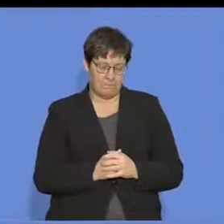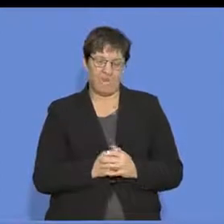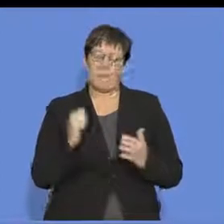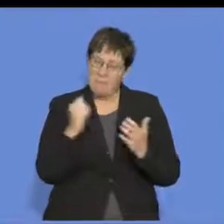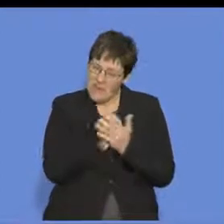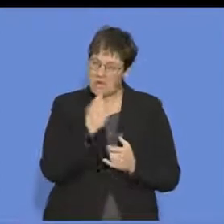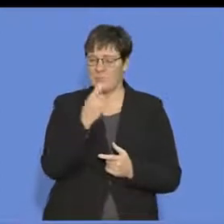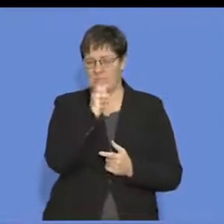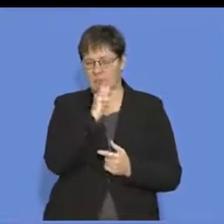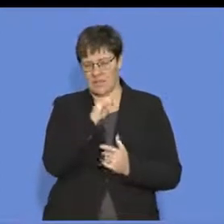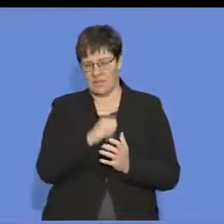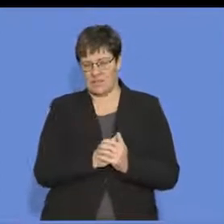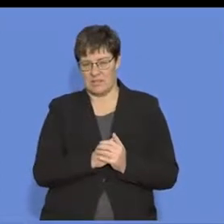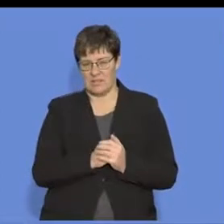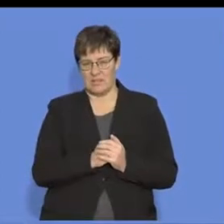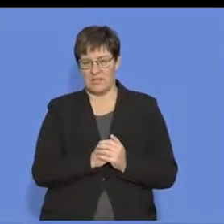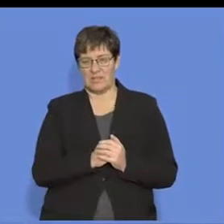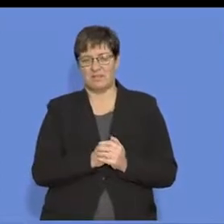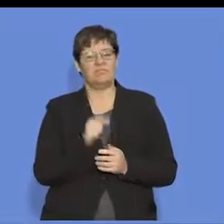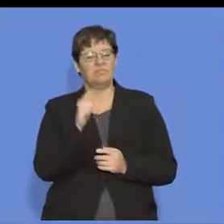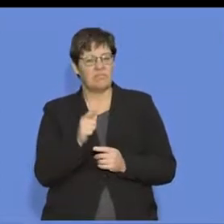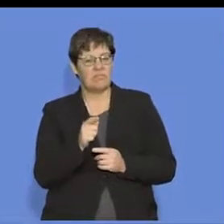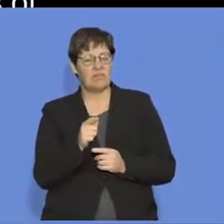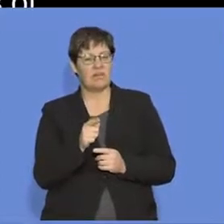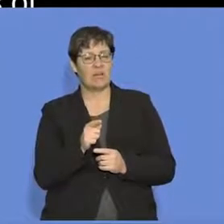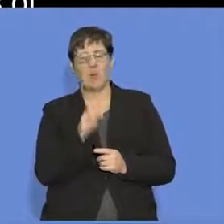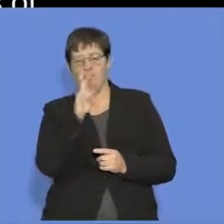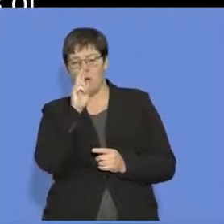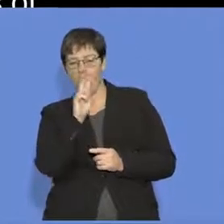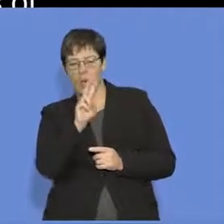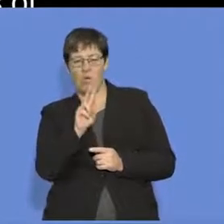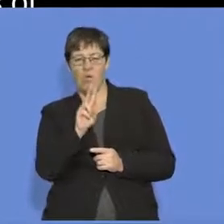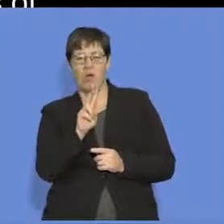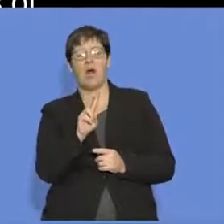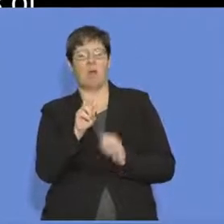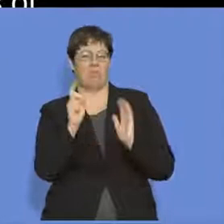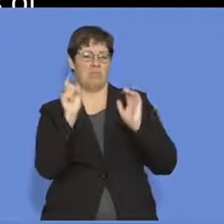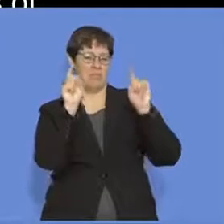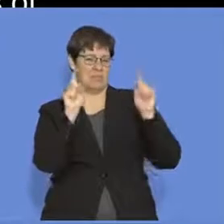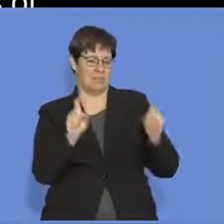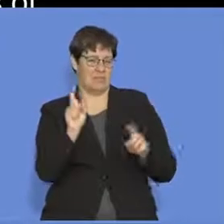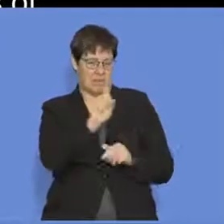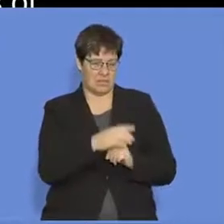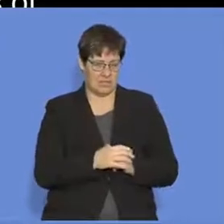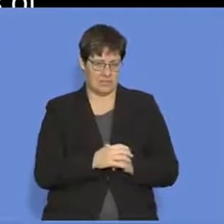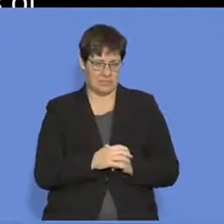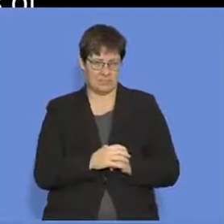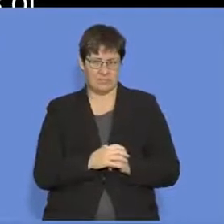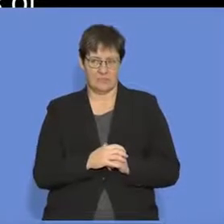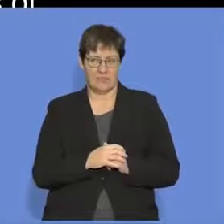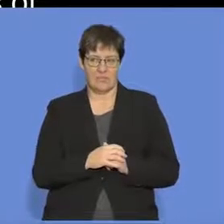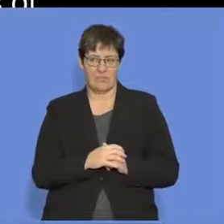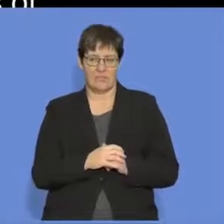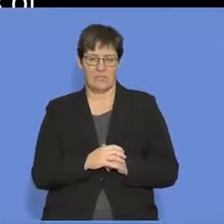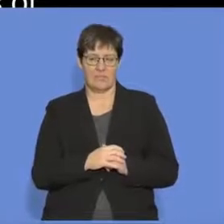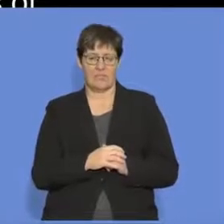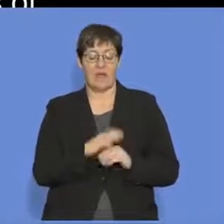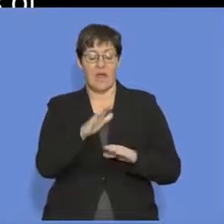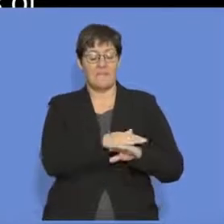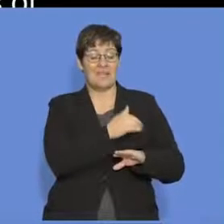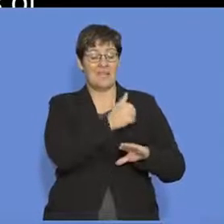to use, what is this fundamental principle of counting? Let's look at that. It states like this.